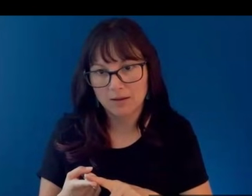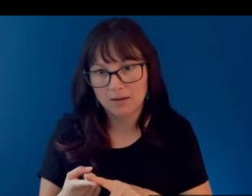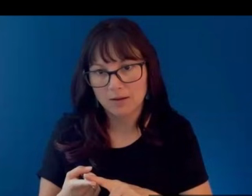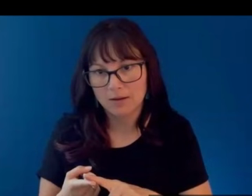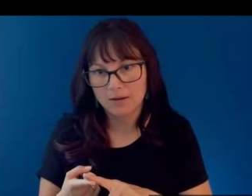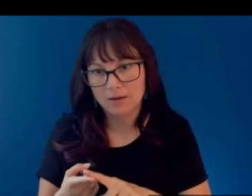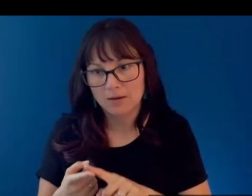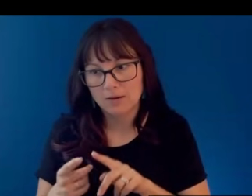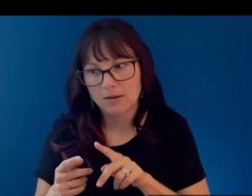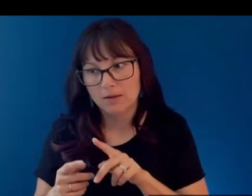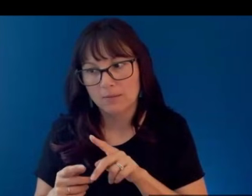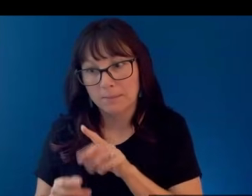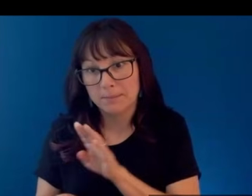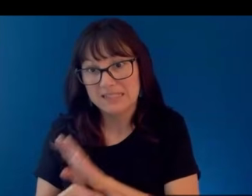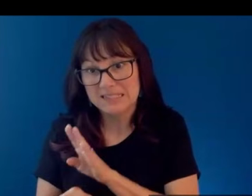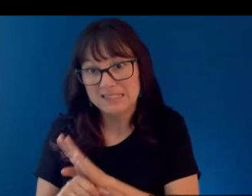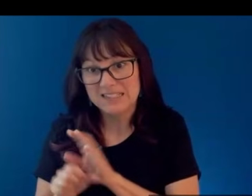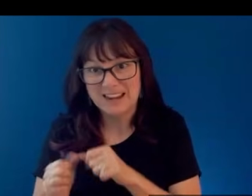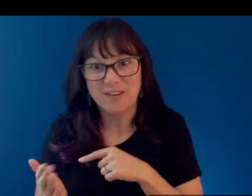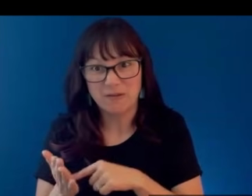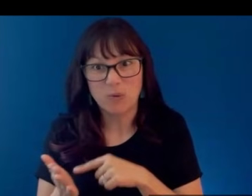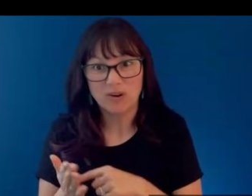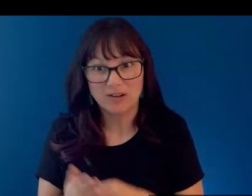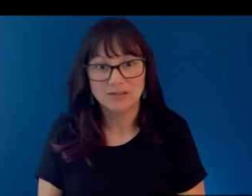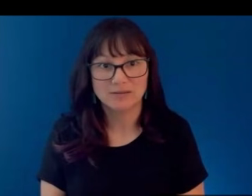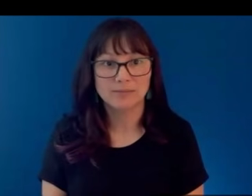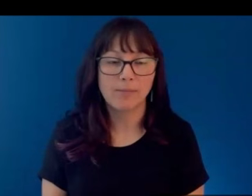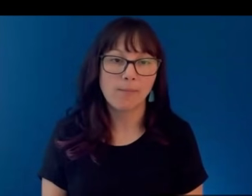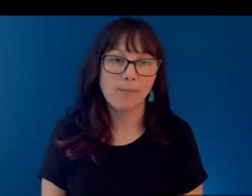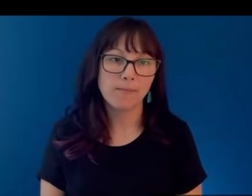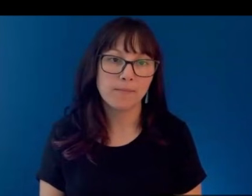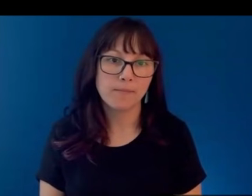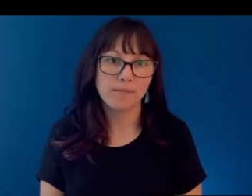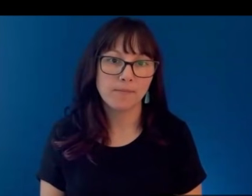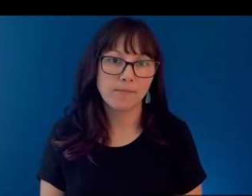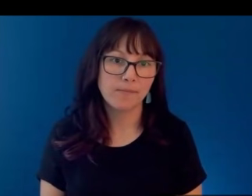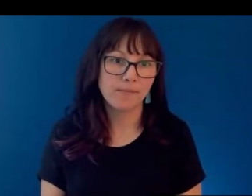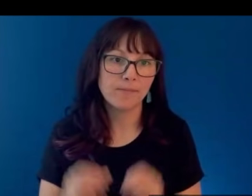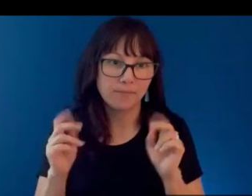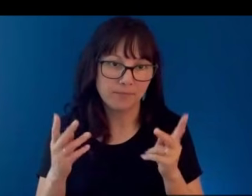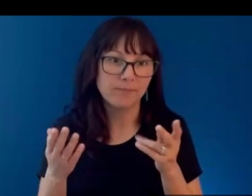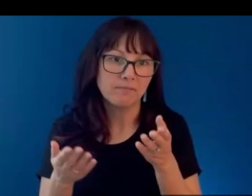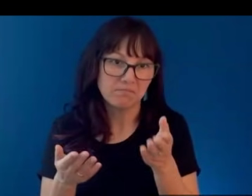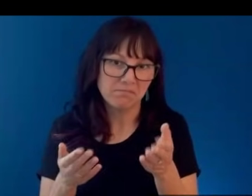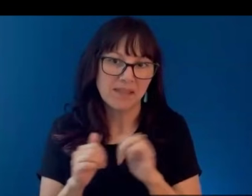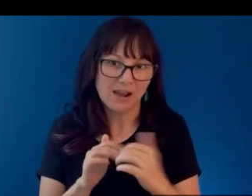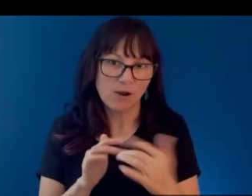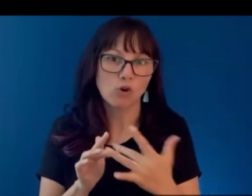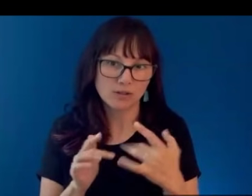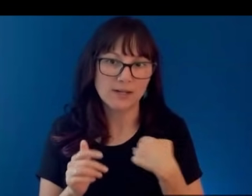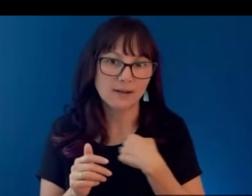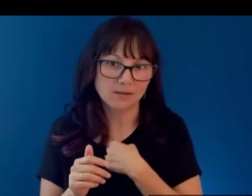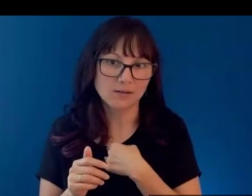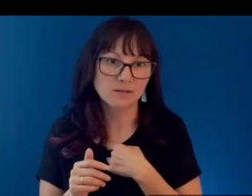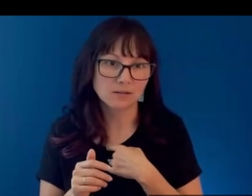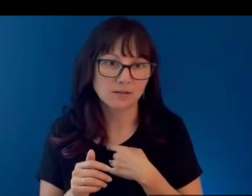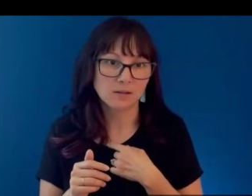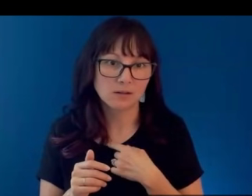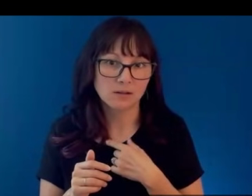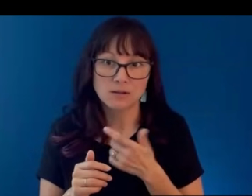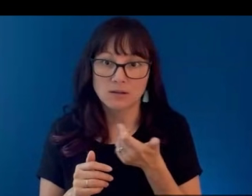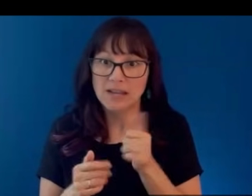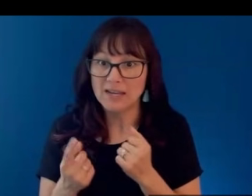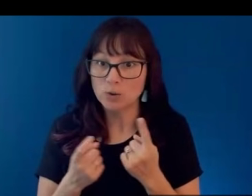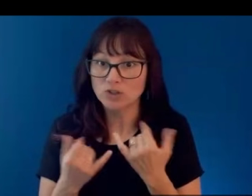businesses can afford that. All right, there's our contact information. You want to share any